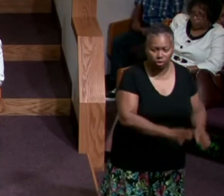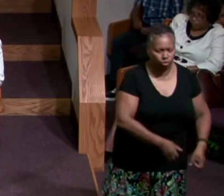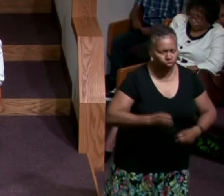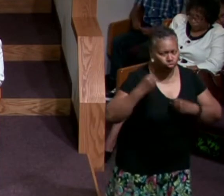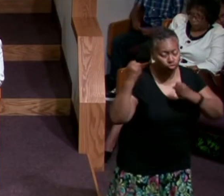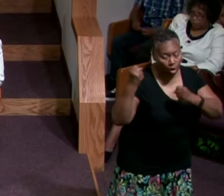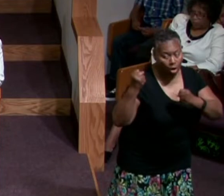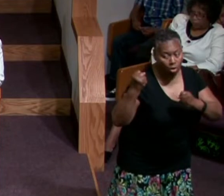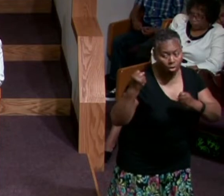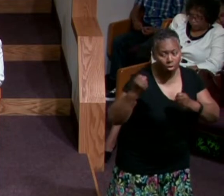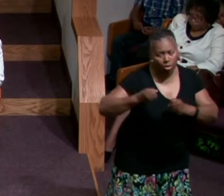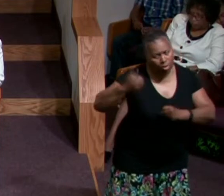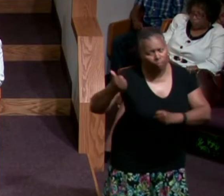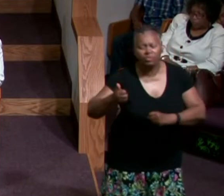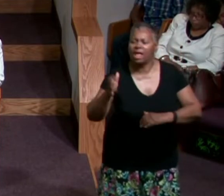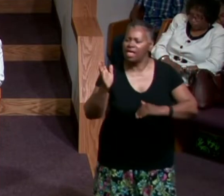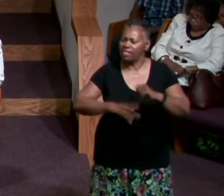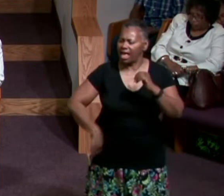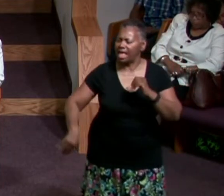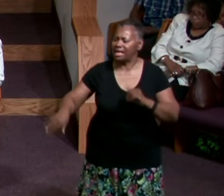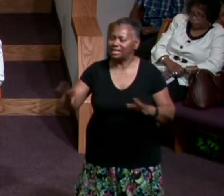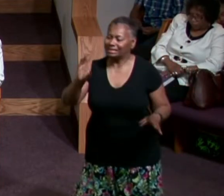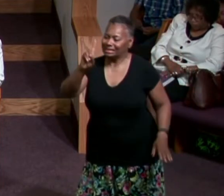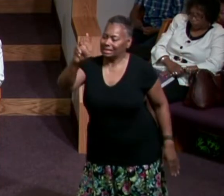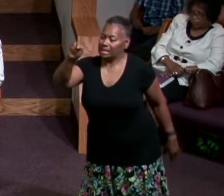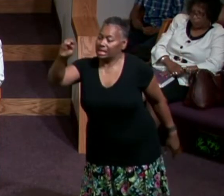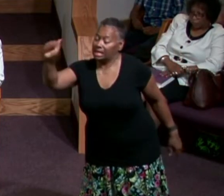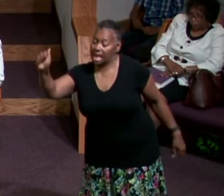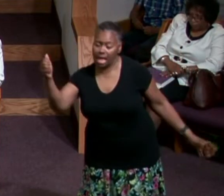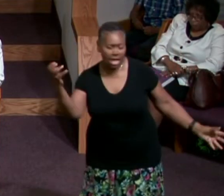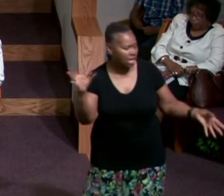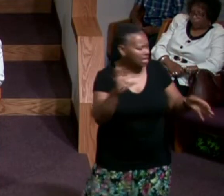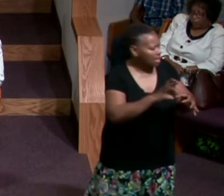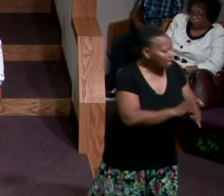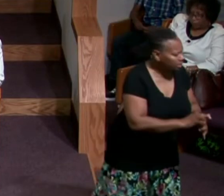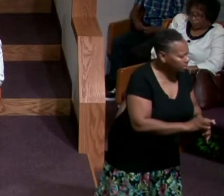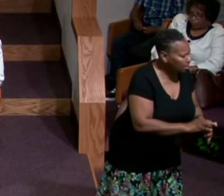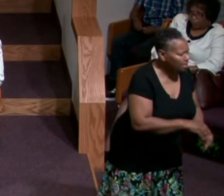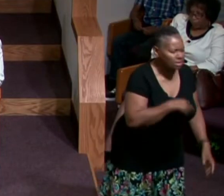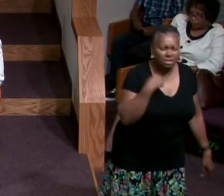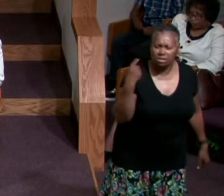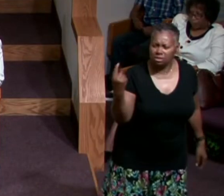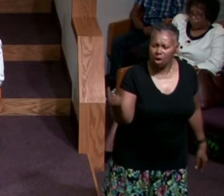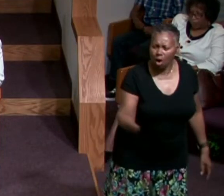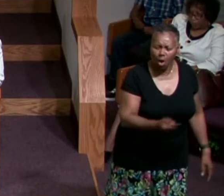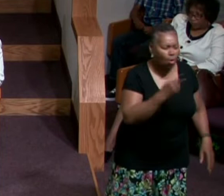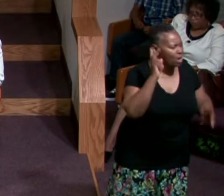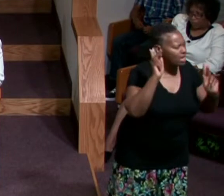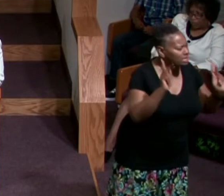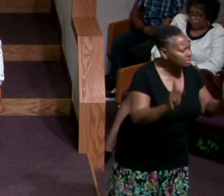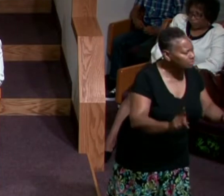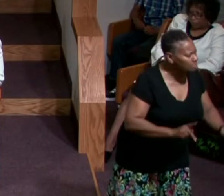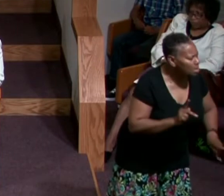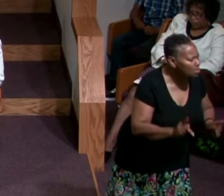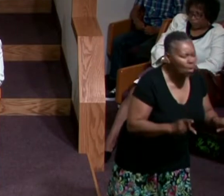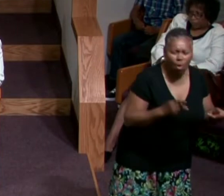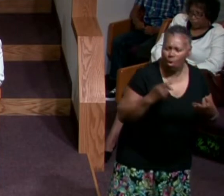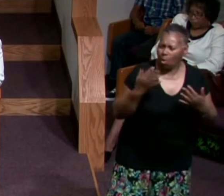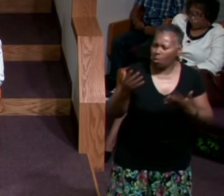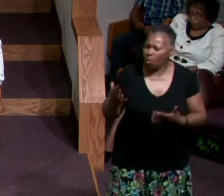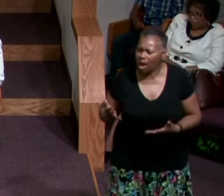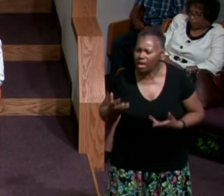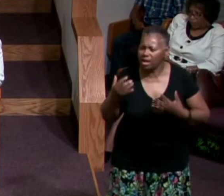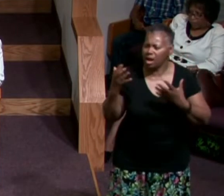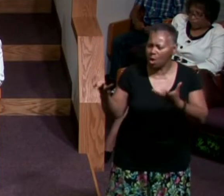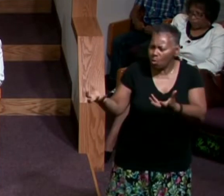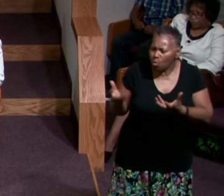stronger than DNA connections in many cases, because there's always persons waiting and wanting to share their